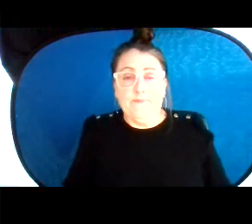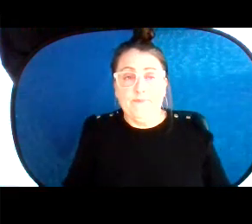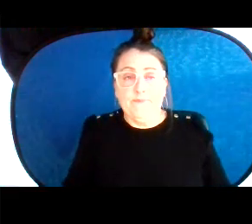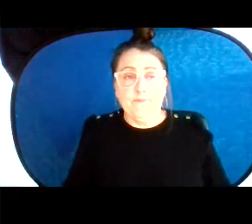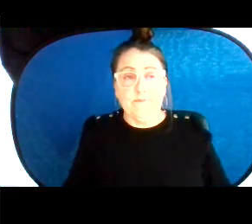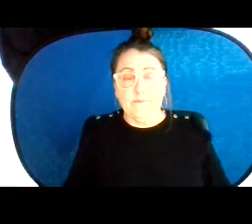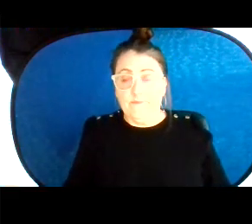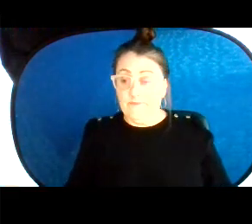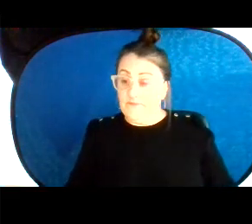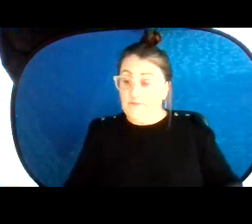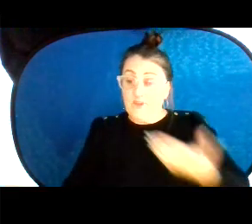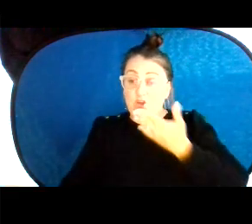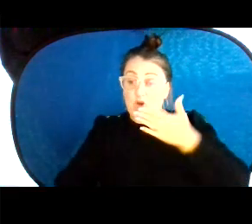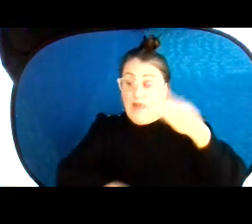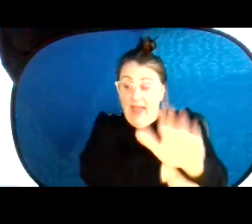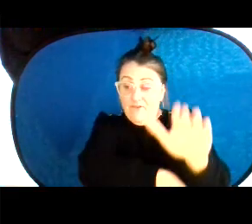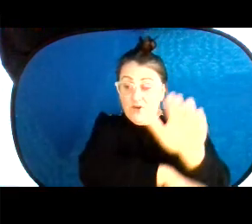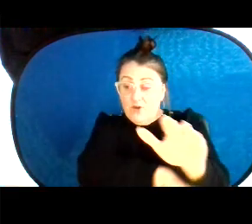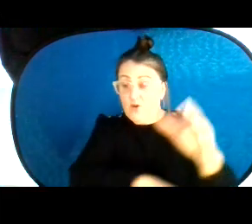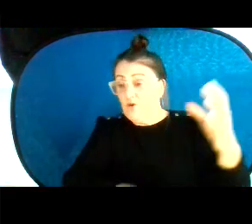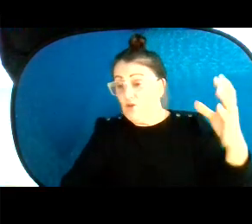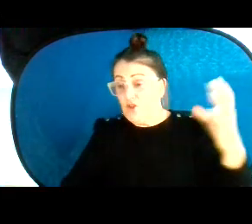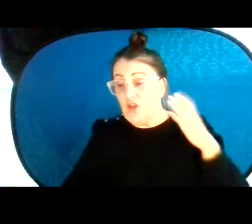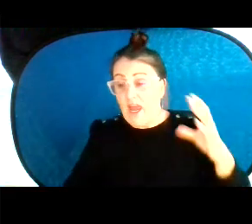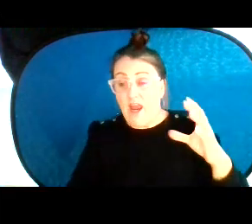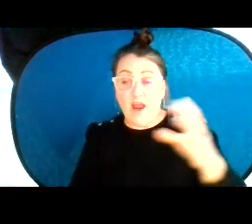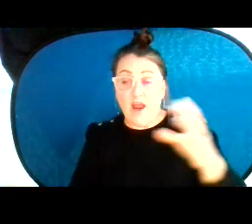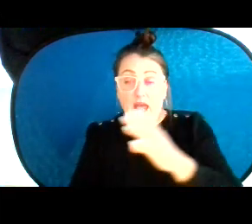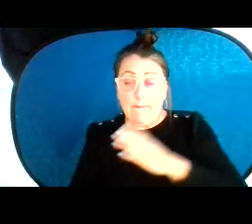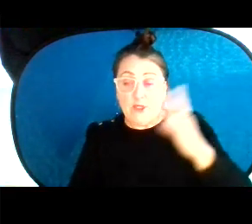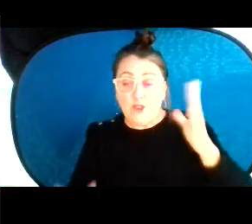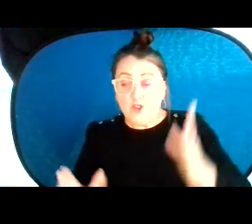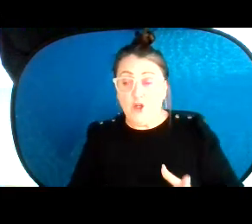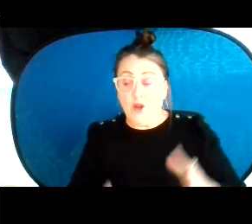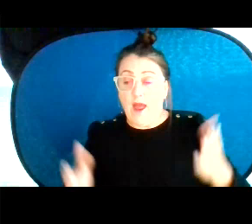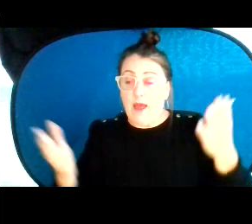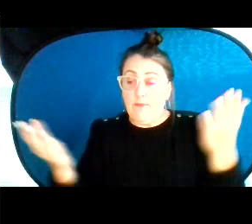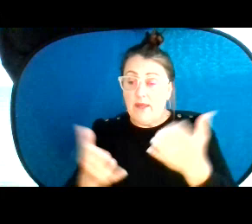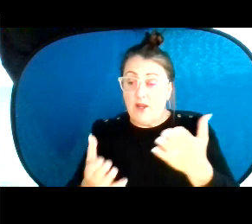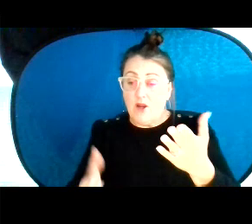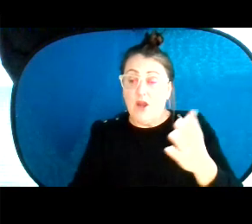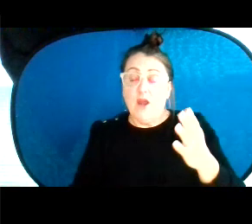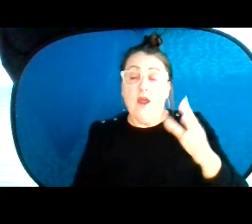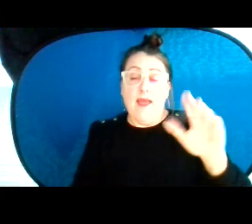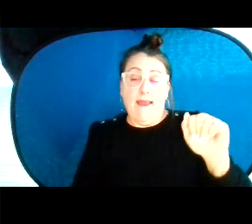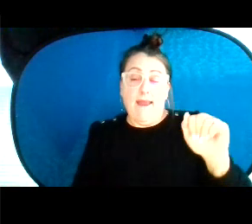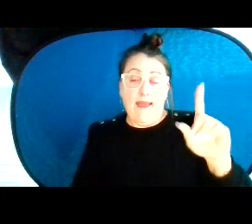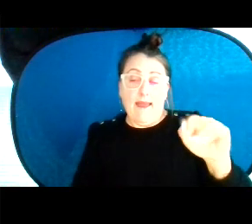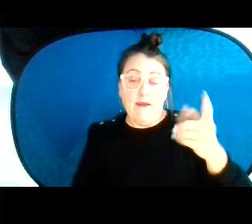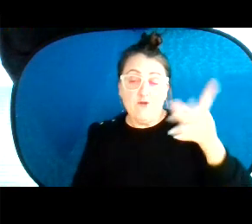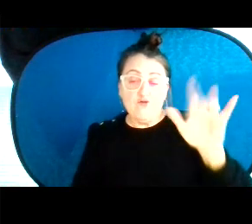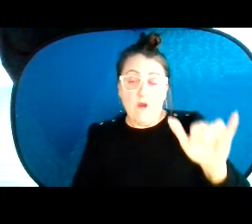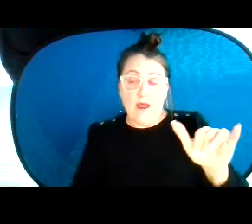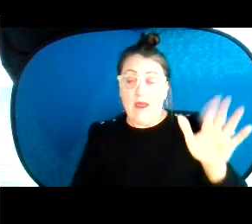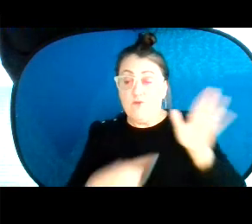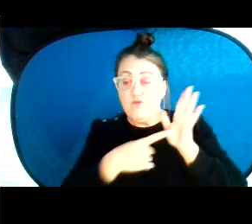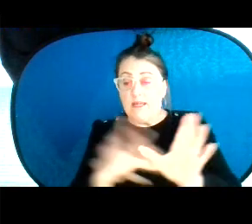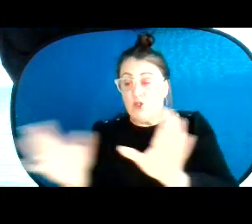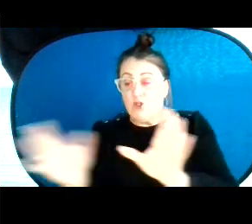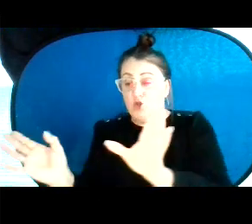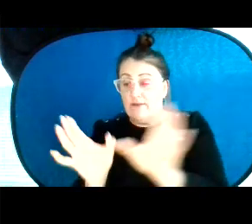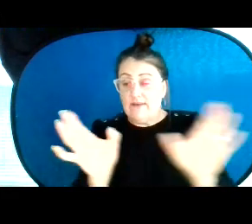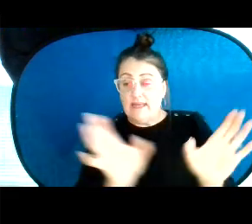Oh, good afternoon, Chair and Commissioners. My name is Karthik Prasad here on behalf of Congressman Adam Gray, and I'm actually here to present certificates to two